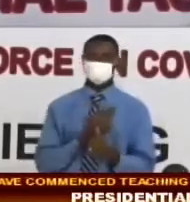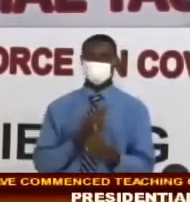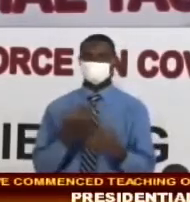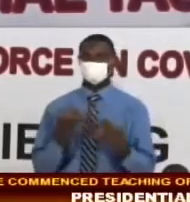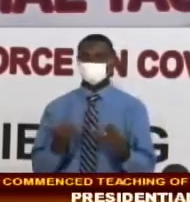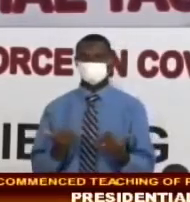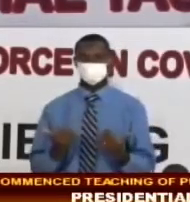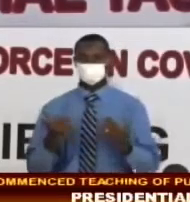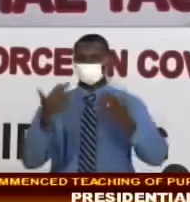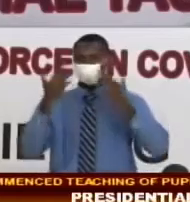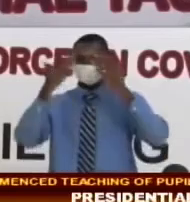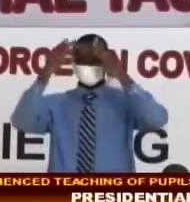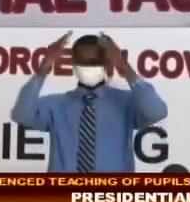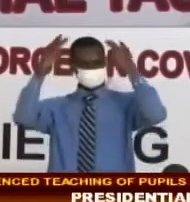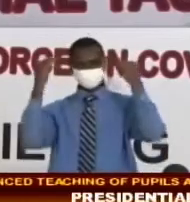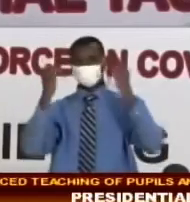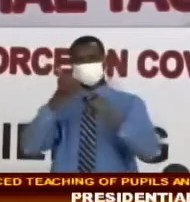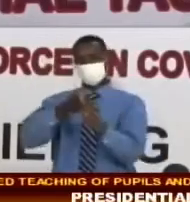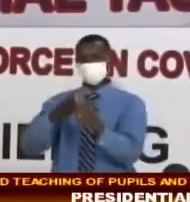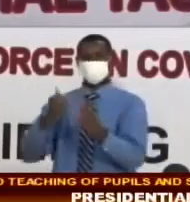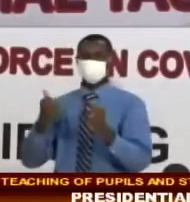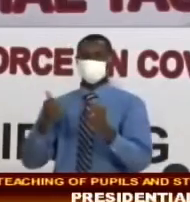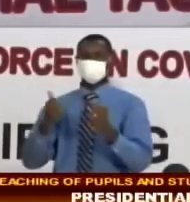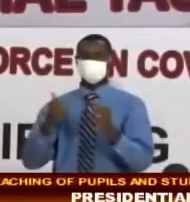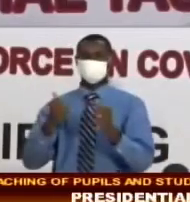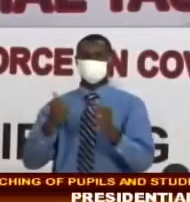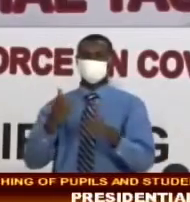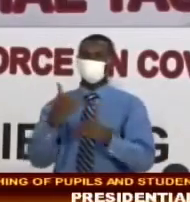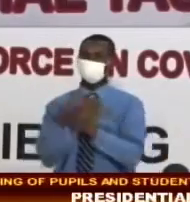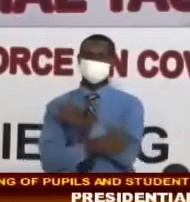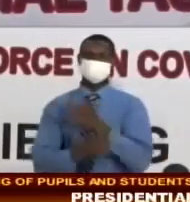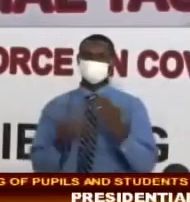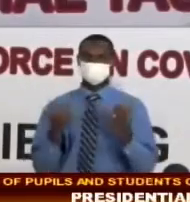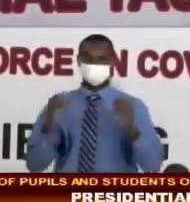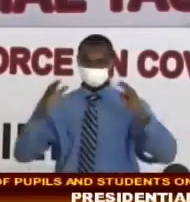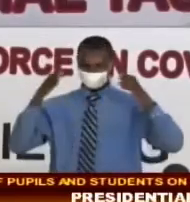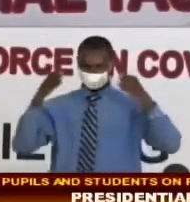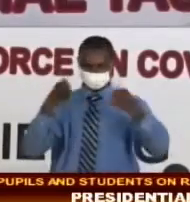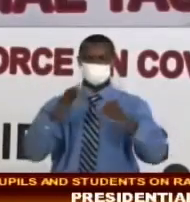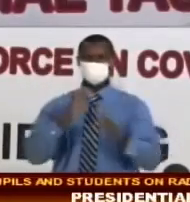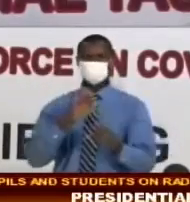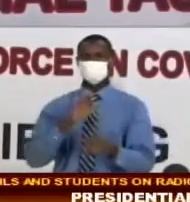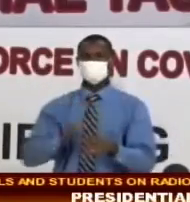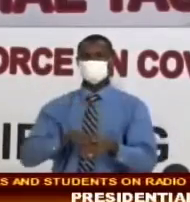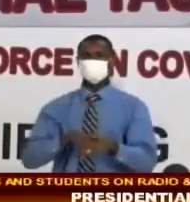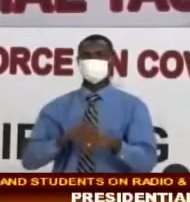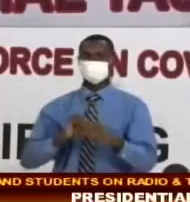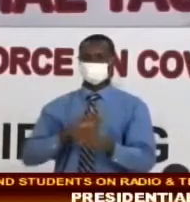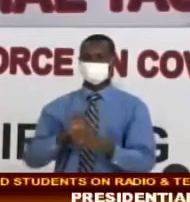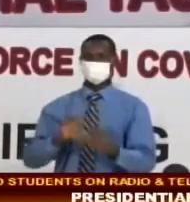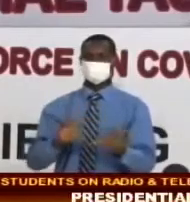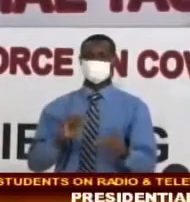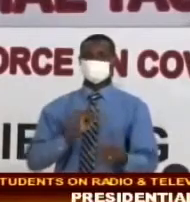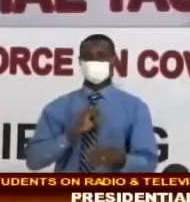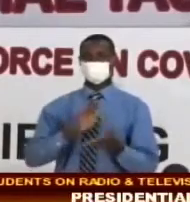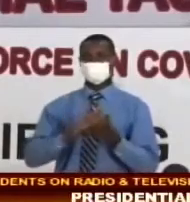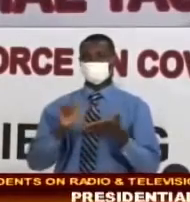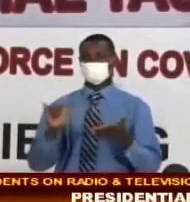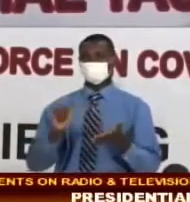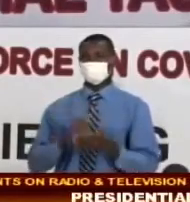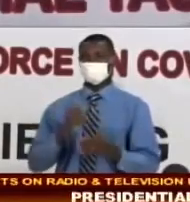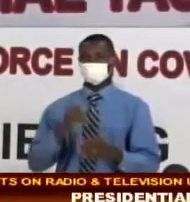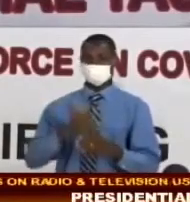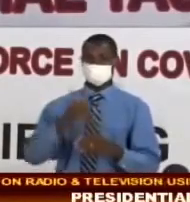And for now, the priority is on COVID-19. But I believe that when we get across